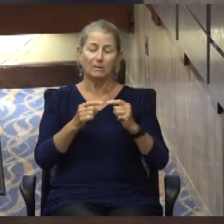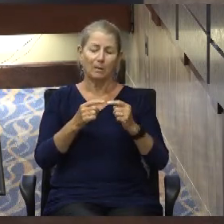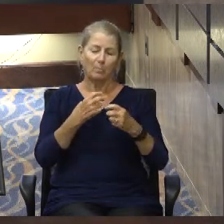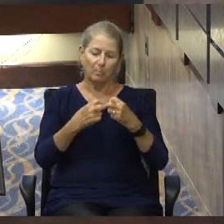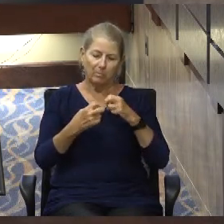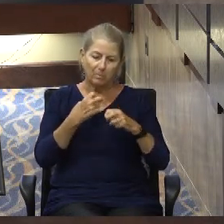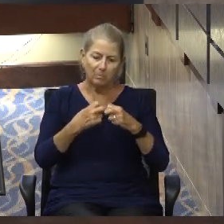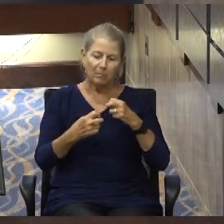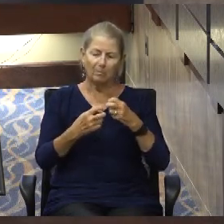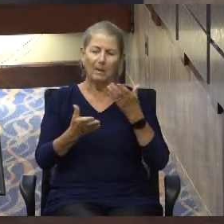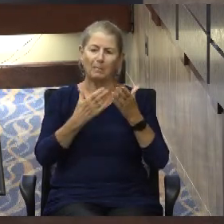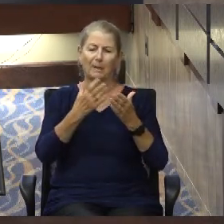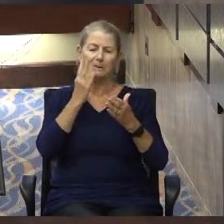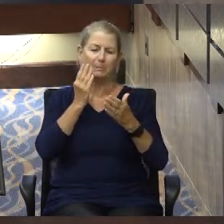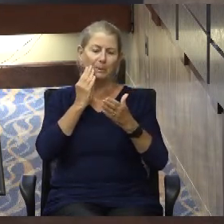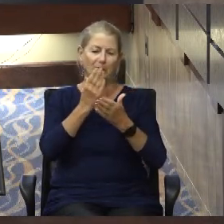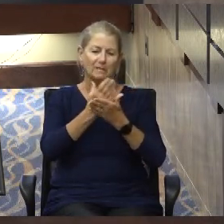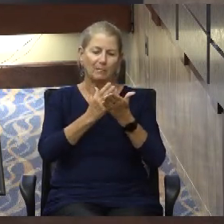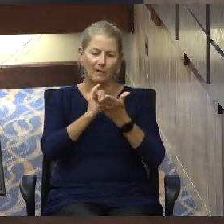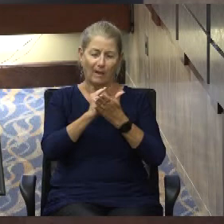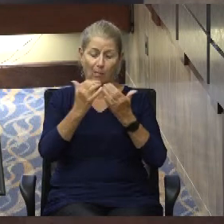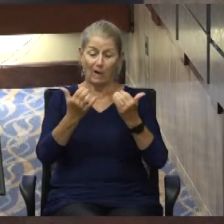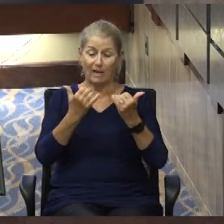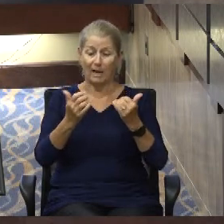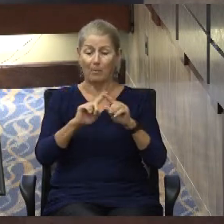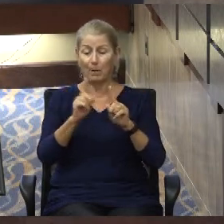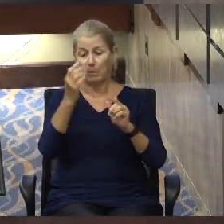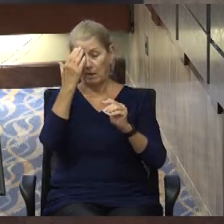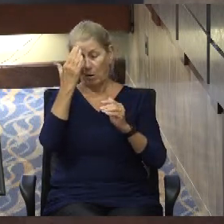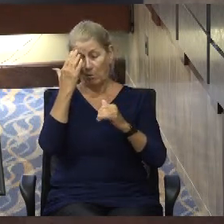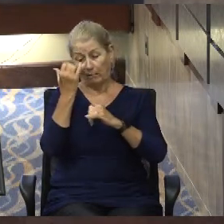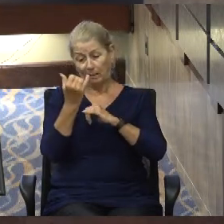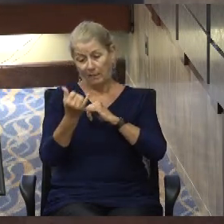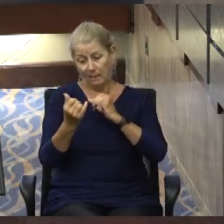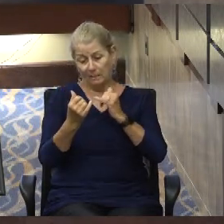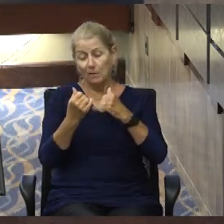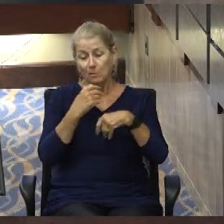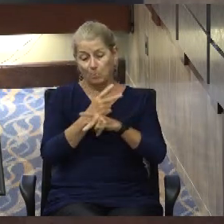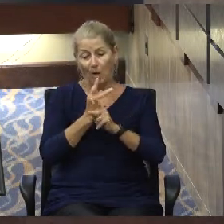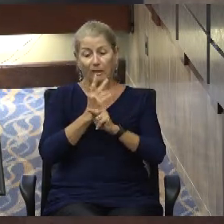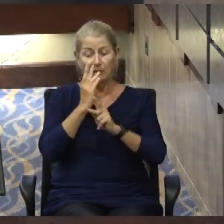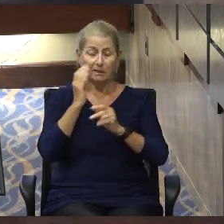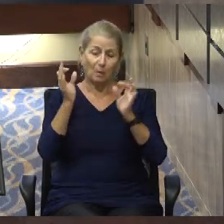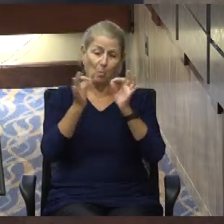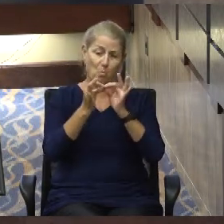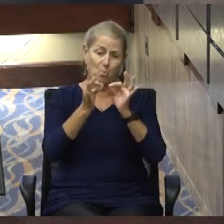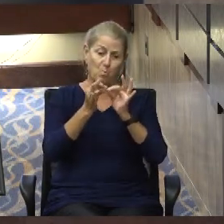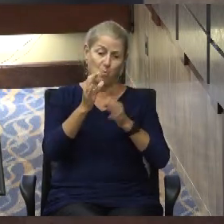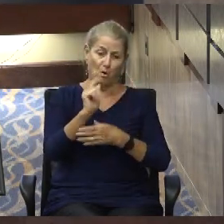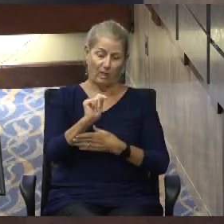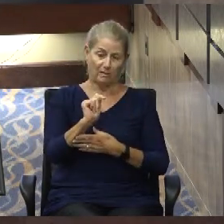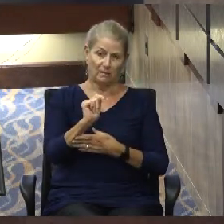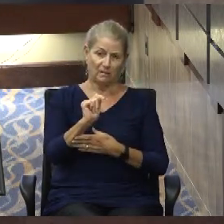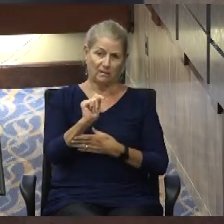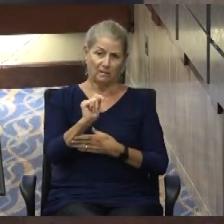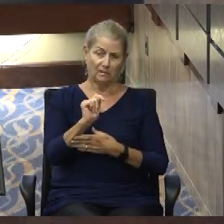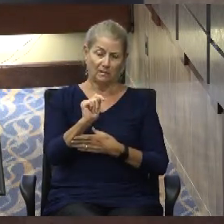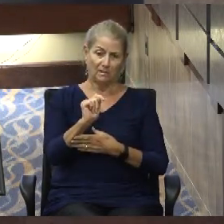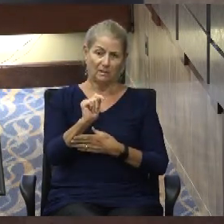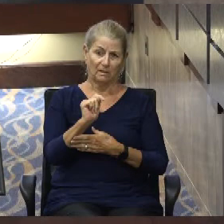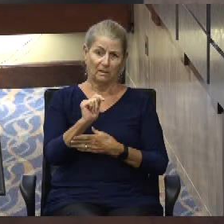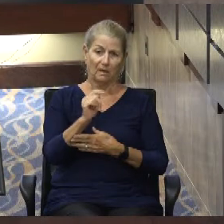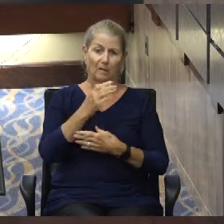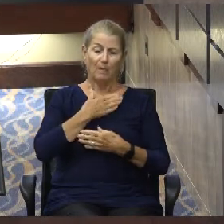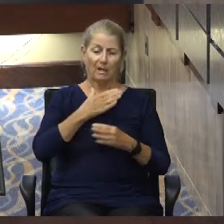those growing pains right now, we know that the end product is going to make it well worth it. Just to echo my